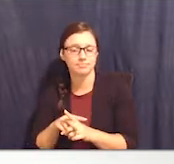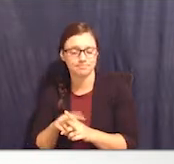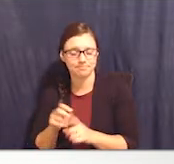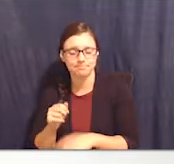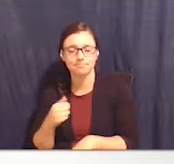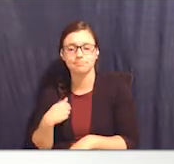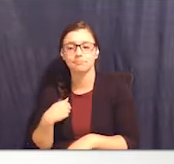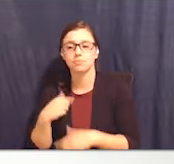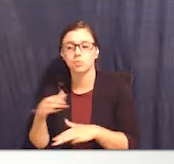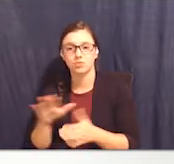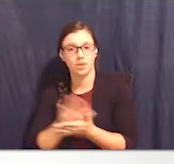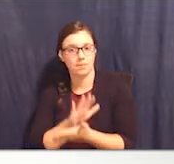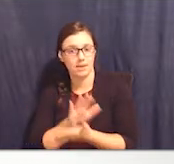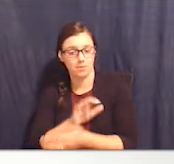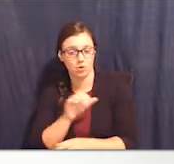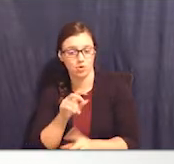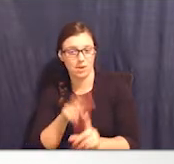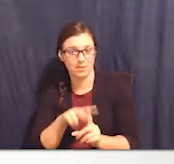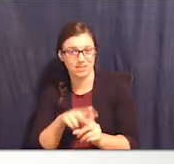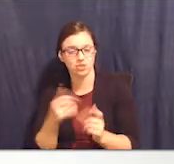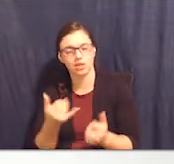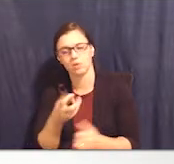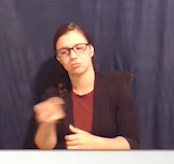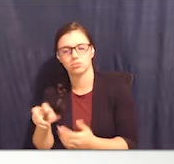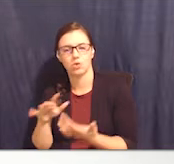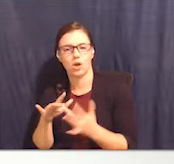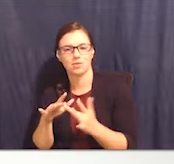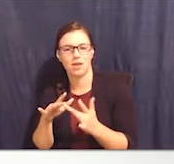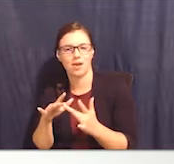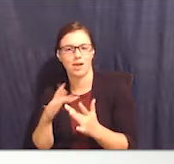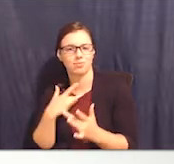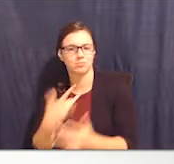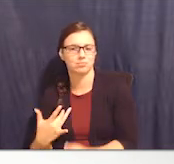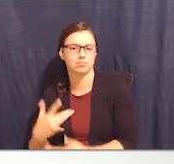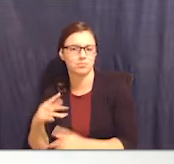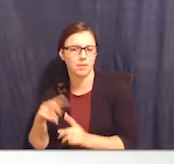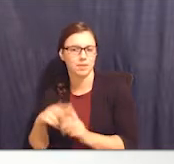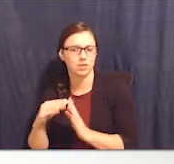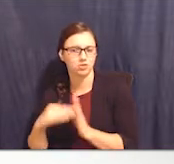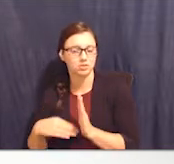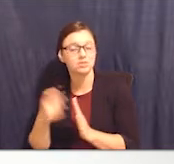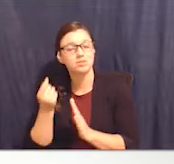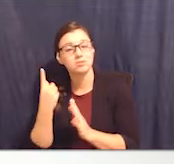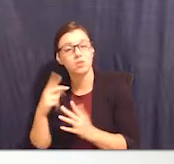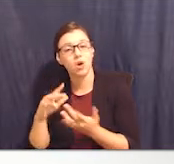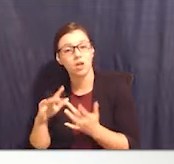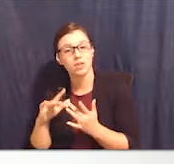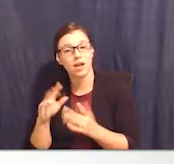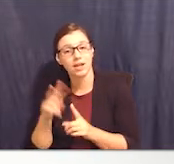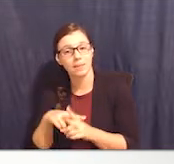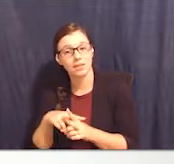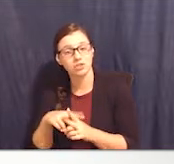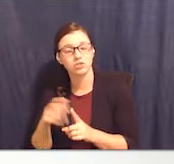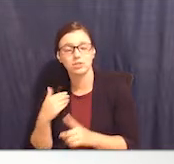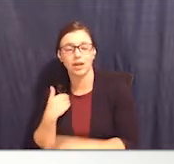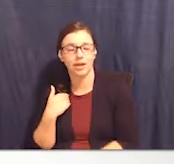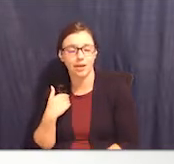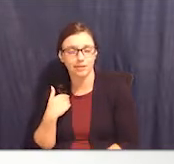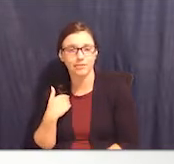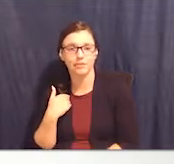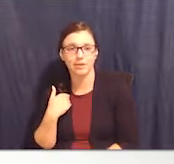computer, you're going to be timed out and you're going to have to start all over again. So we want them to be able to do that. We want them to be able to create a